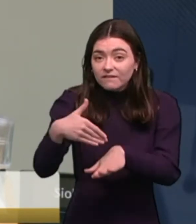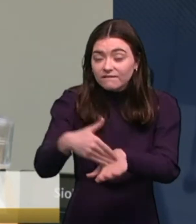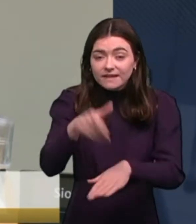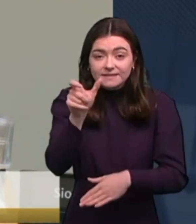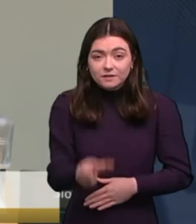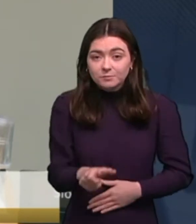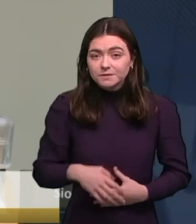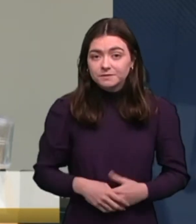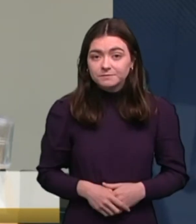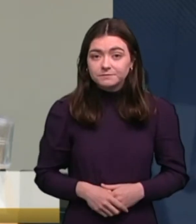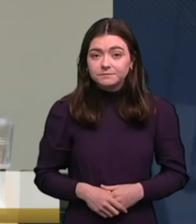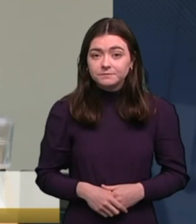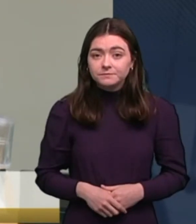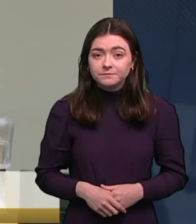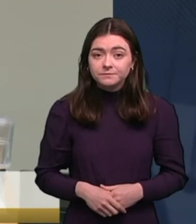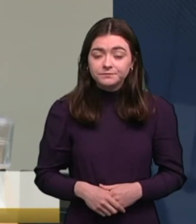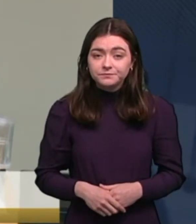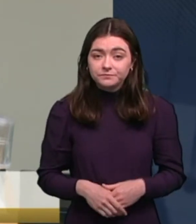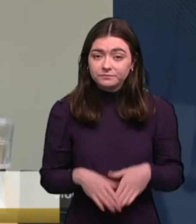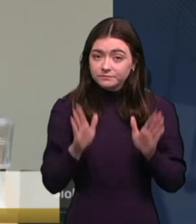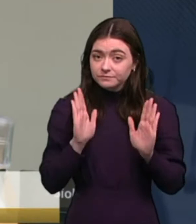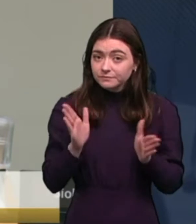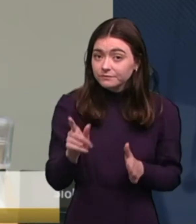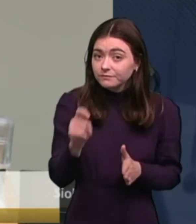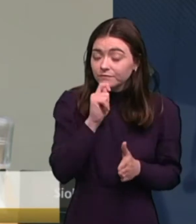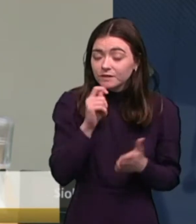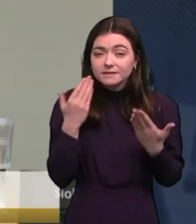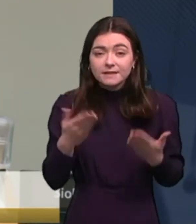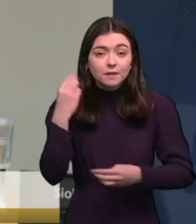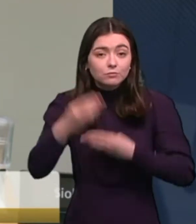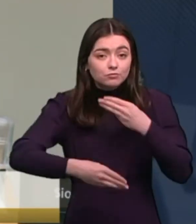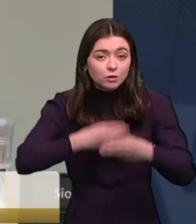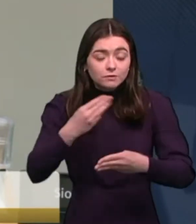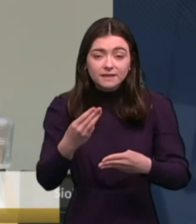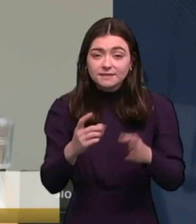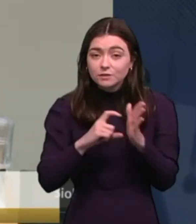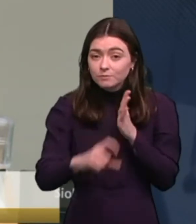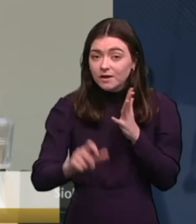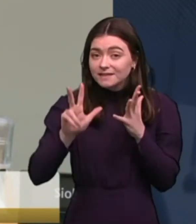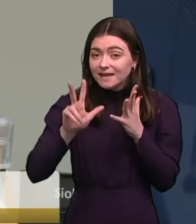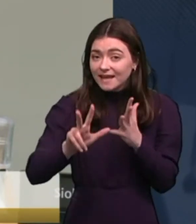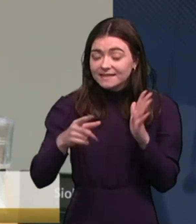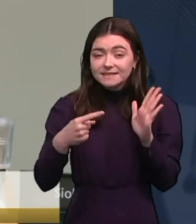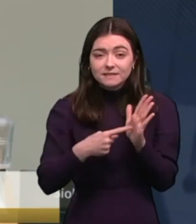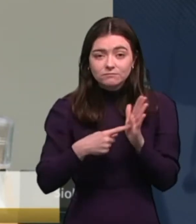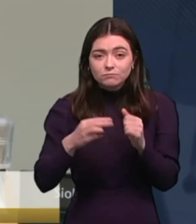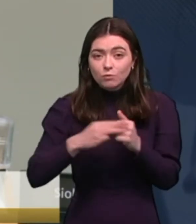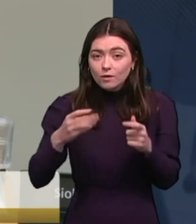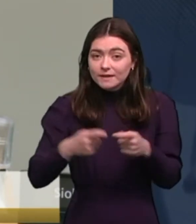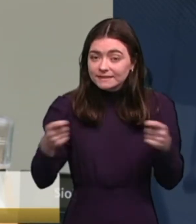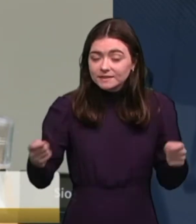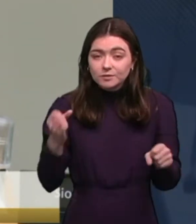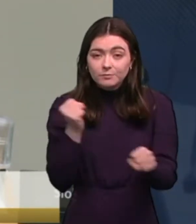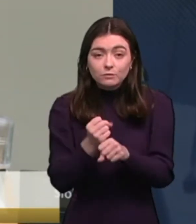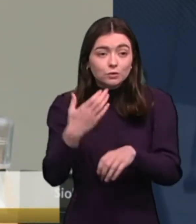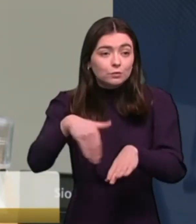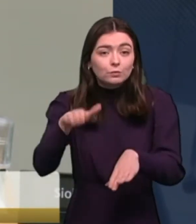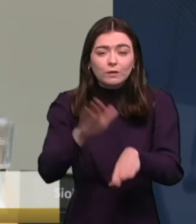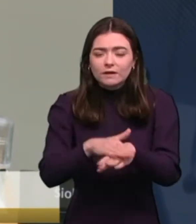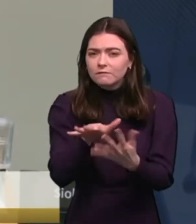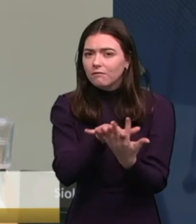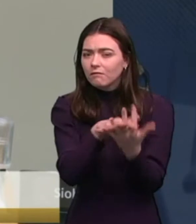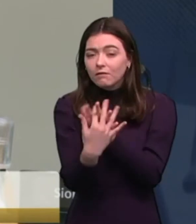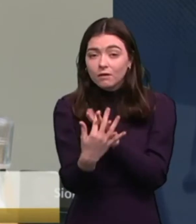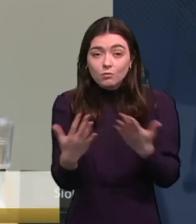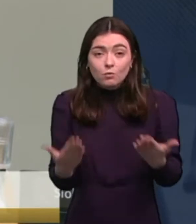end of the day. We were also advised that the processes set out in Part 8 are much more extensive around where there's an ambiguity as to what a